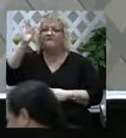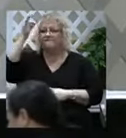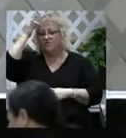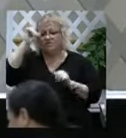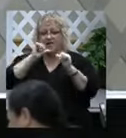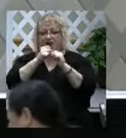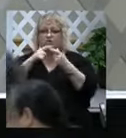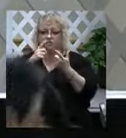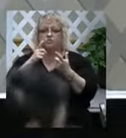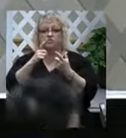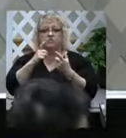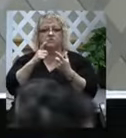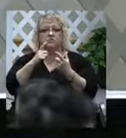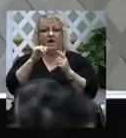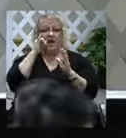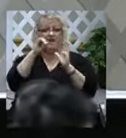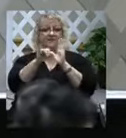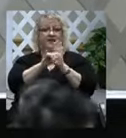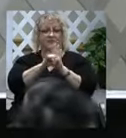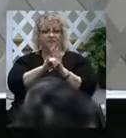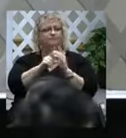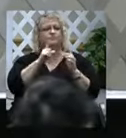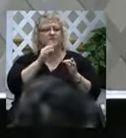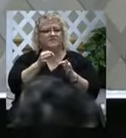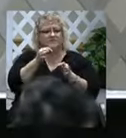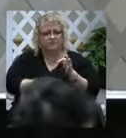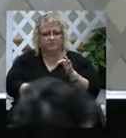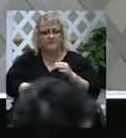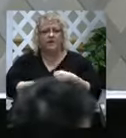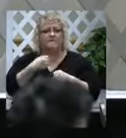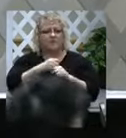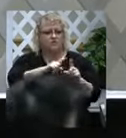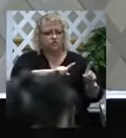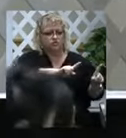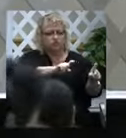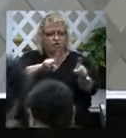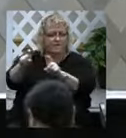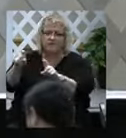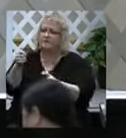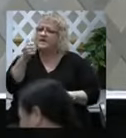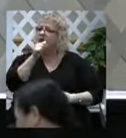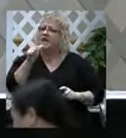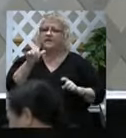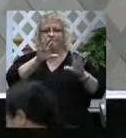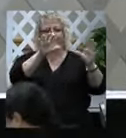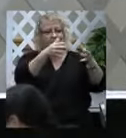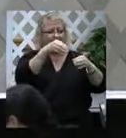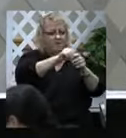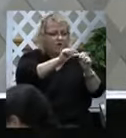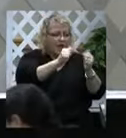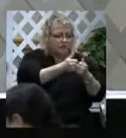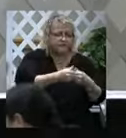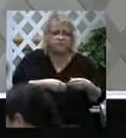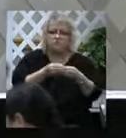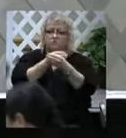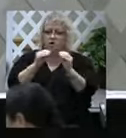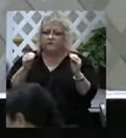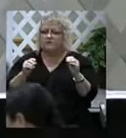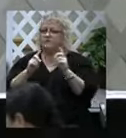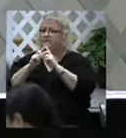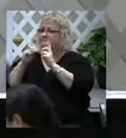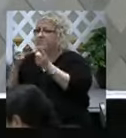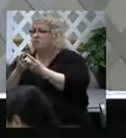get to a point of identifying these things is simply to survey or poll anybody that's in your agency, in your office, in your division, in your